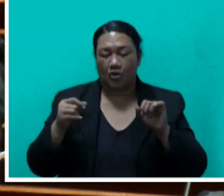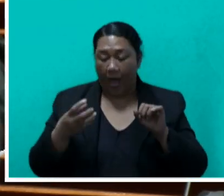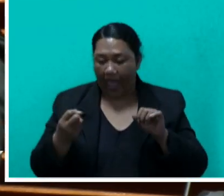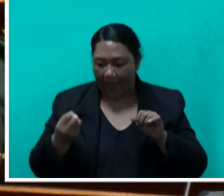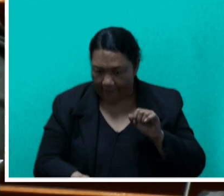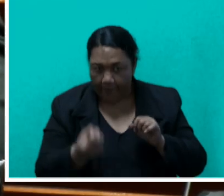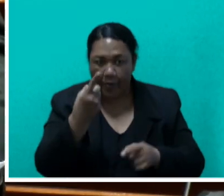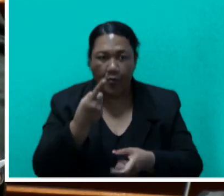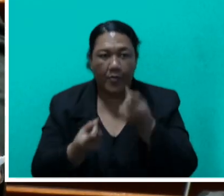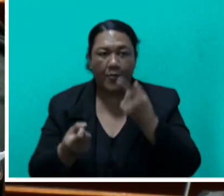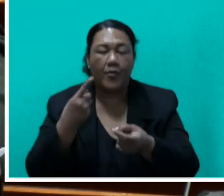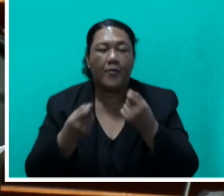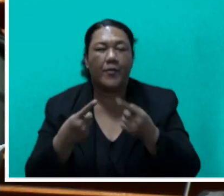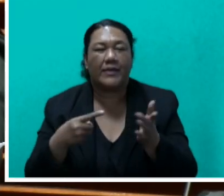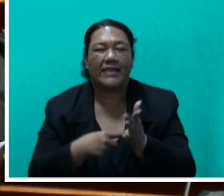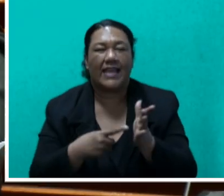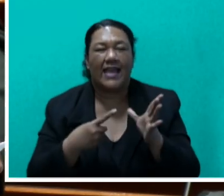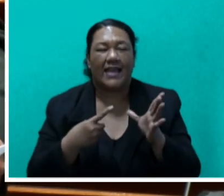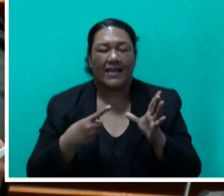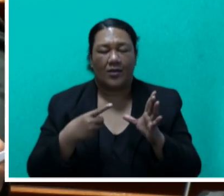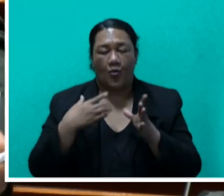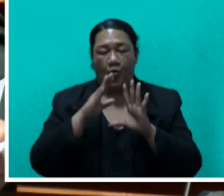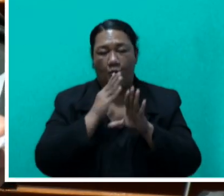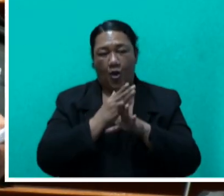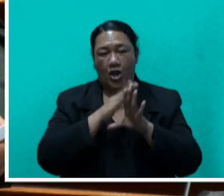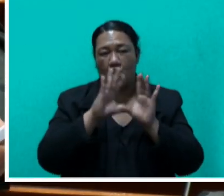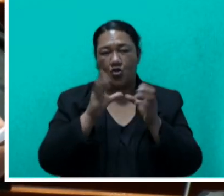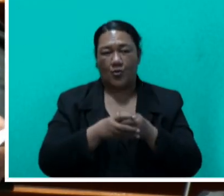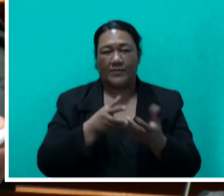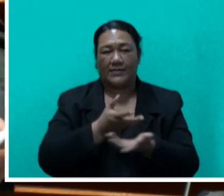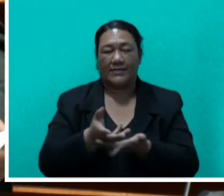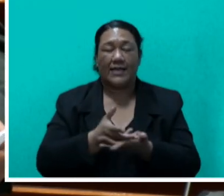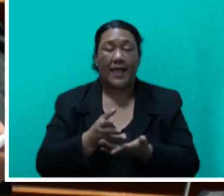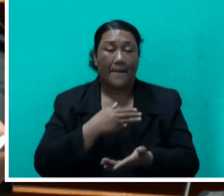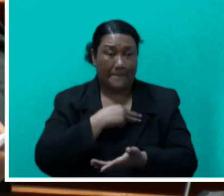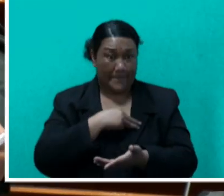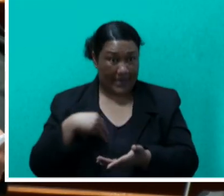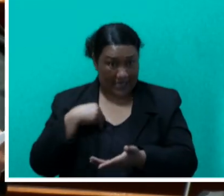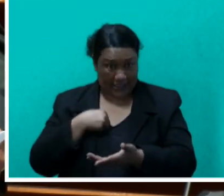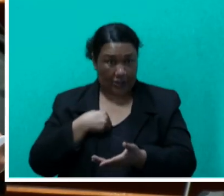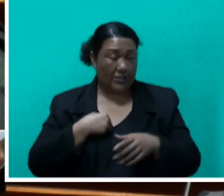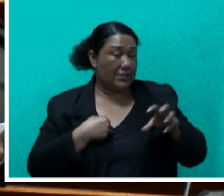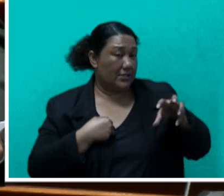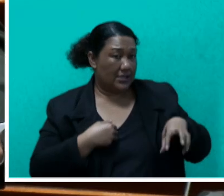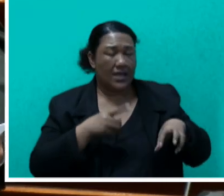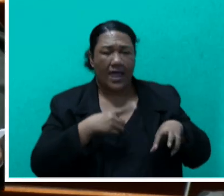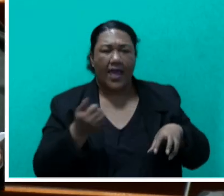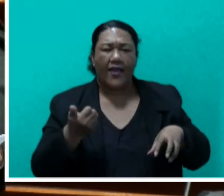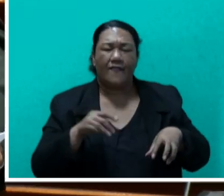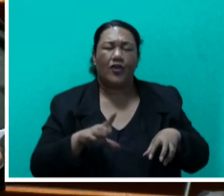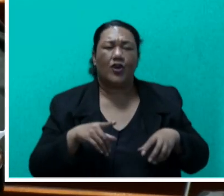the technical working group discussions. Mr. Speaker, sir, the Ministry has noted the importance of the program